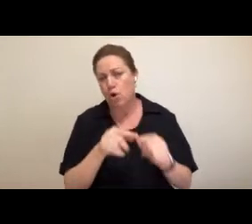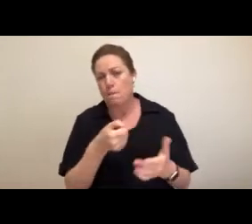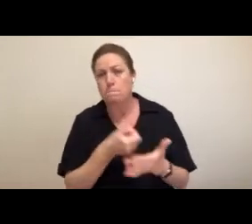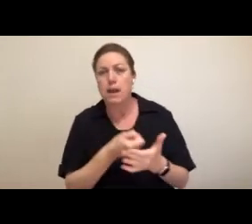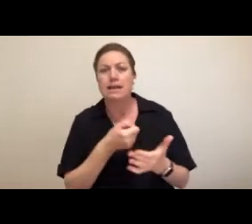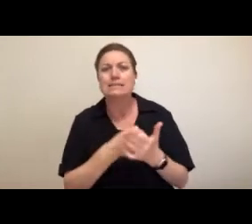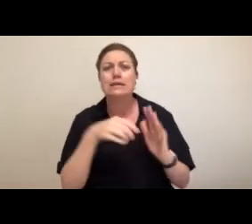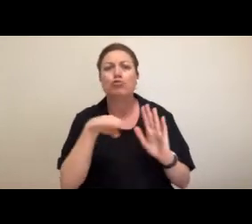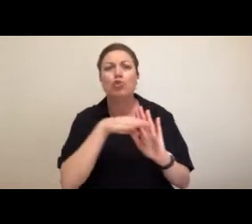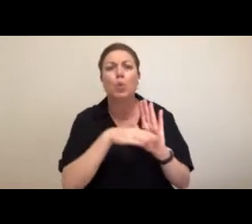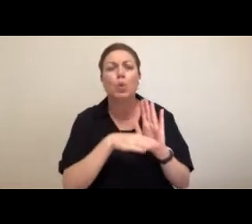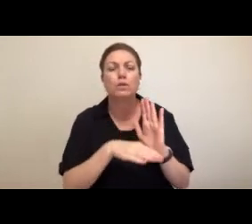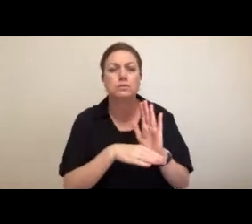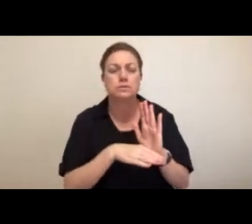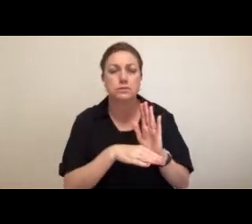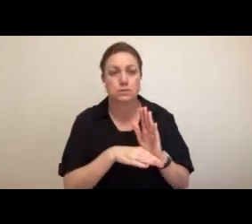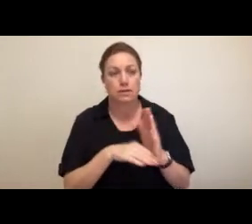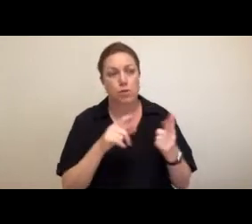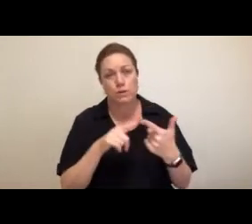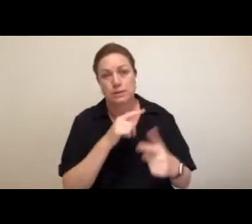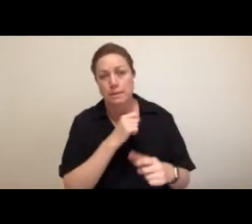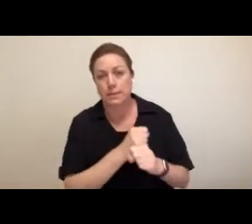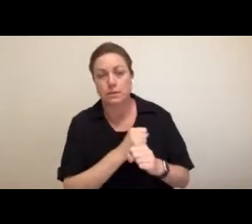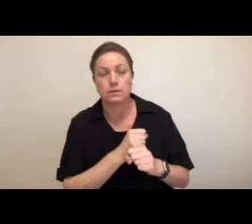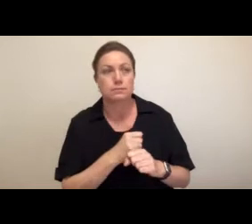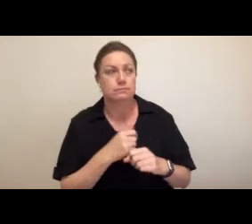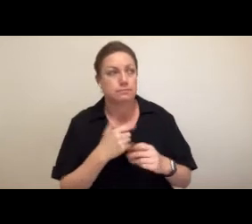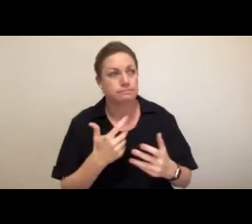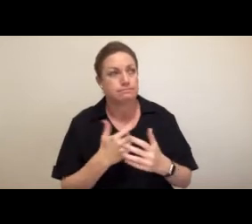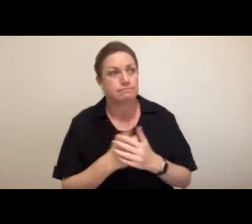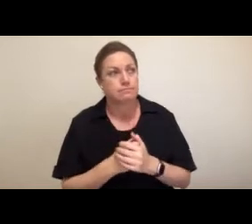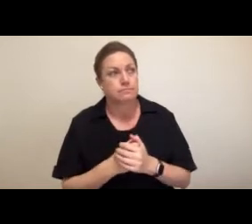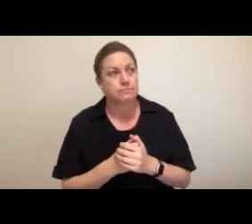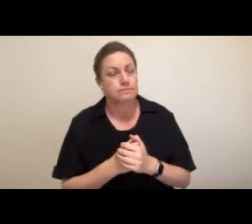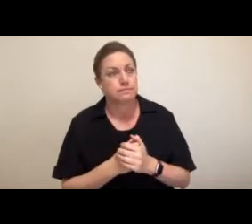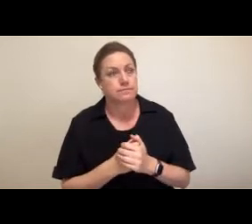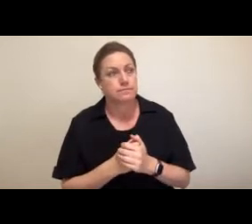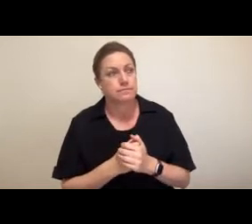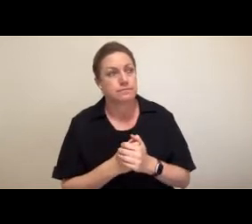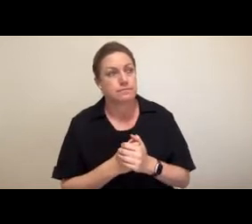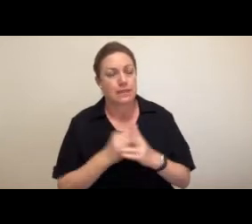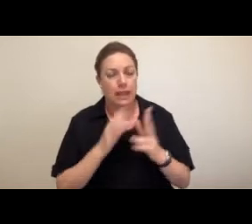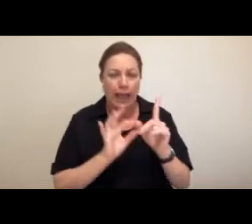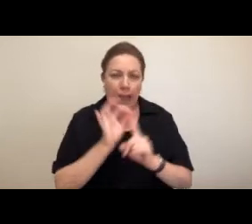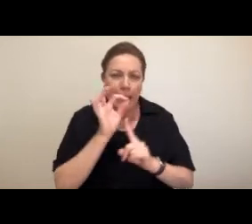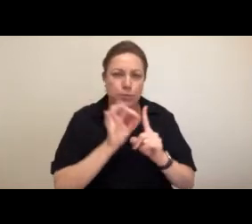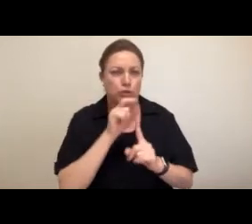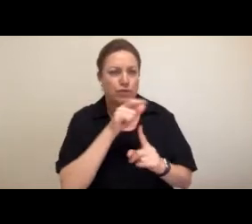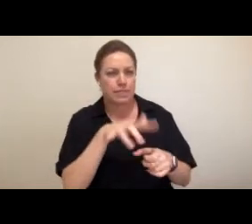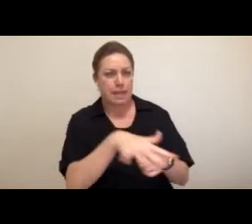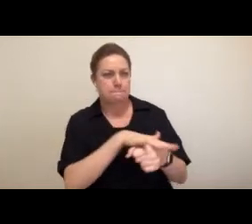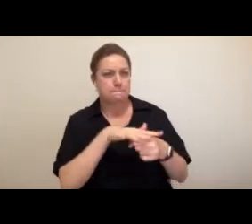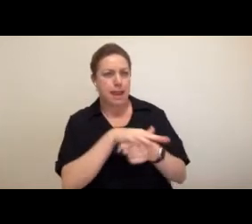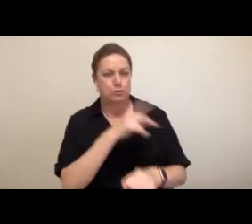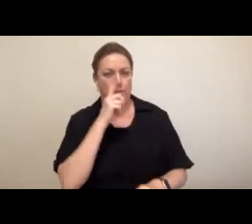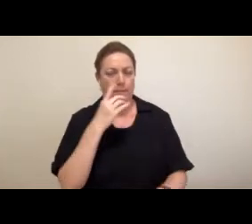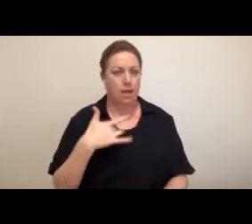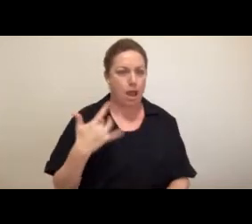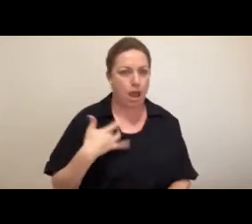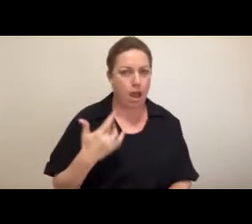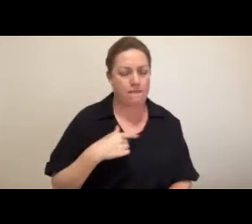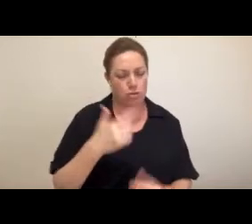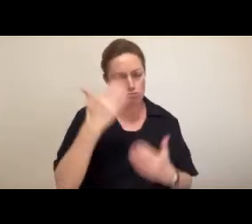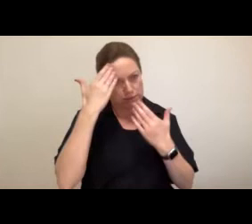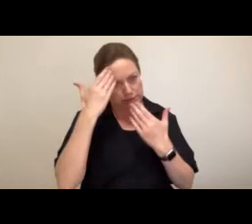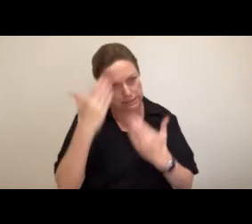these guidelines are enhancing a place or people's lives, respecting the natural world,